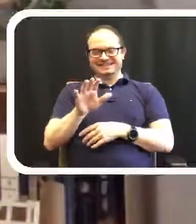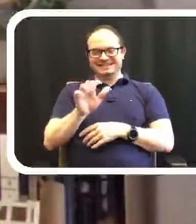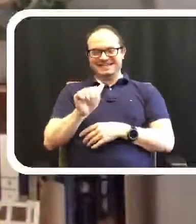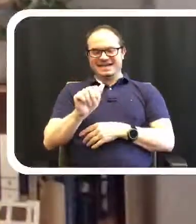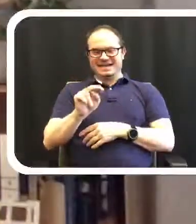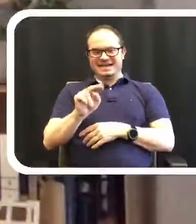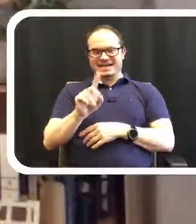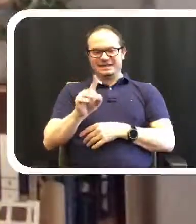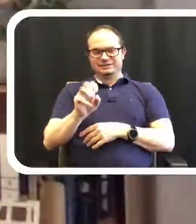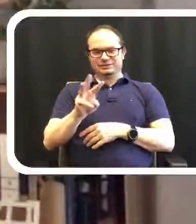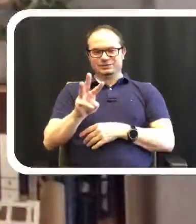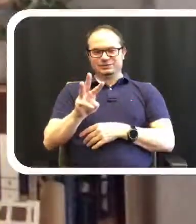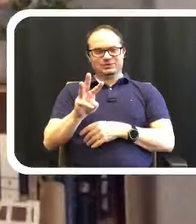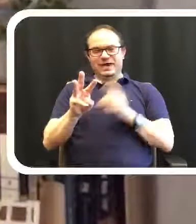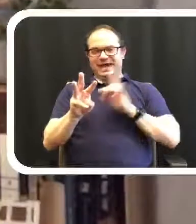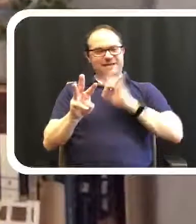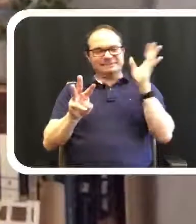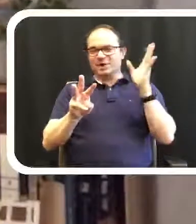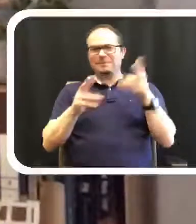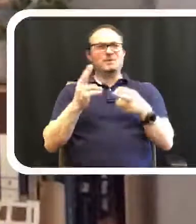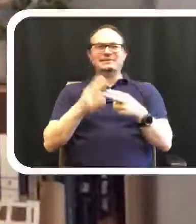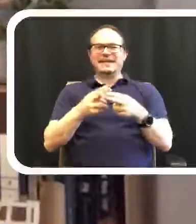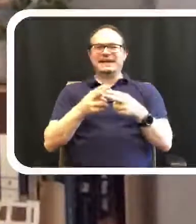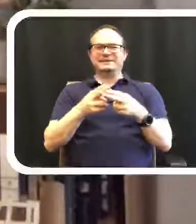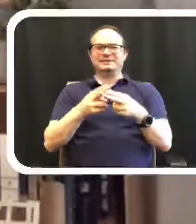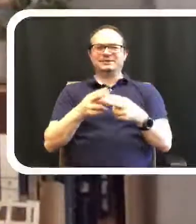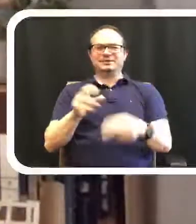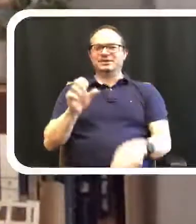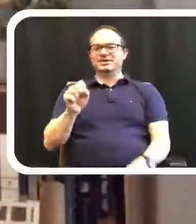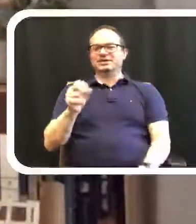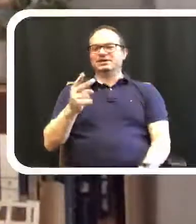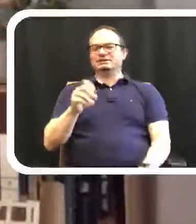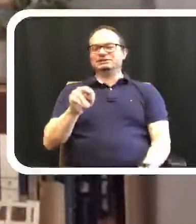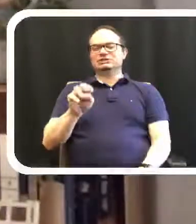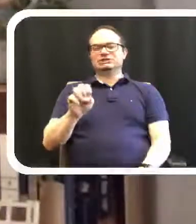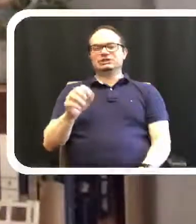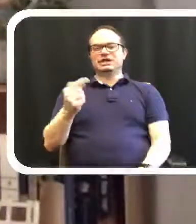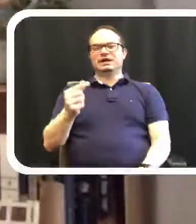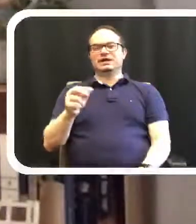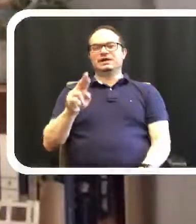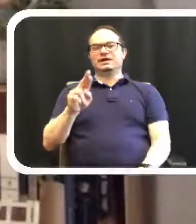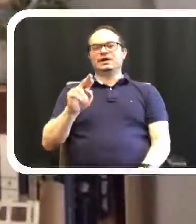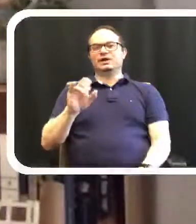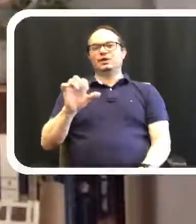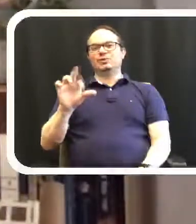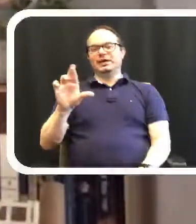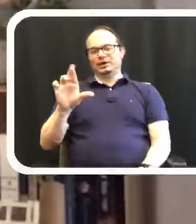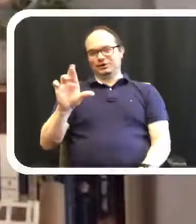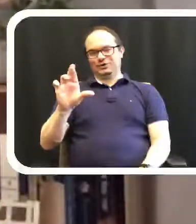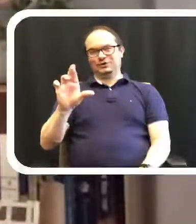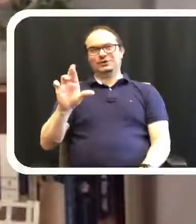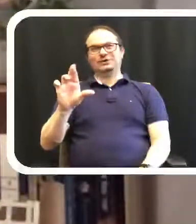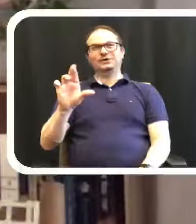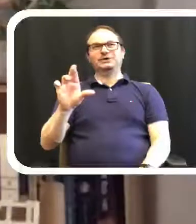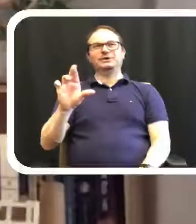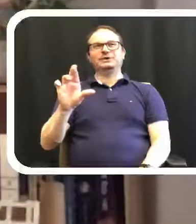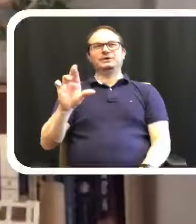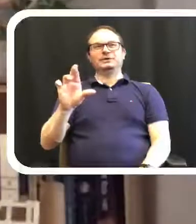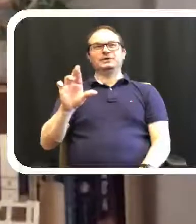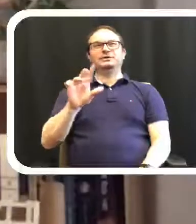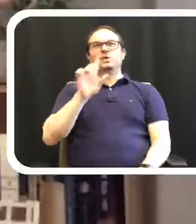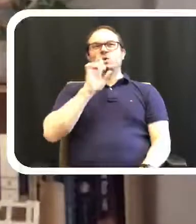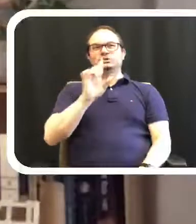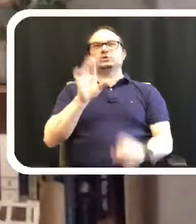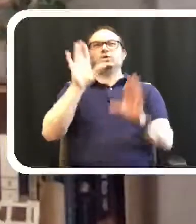Yeah. And I'm terrible with names. Andrew Sean Greer, Greer, was a really,